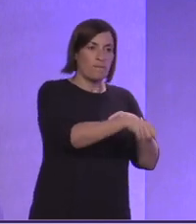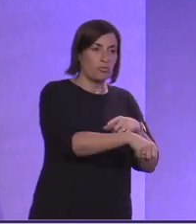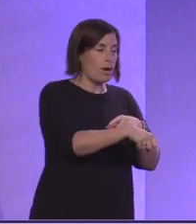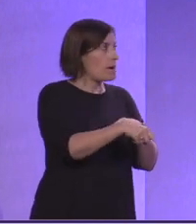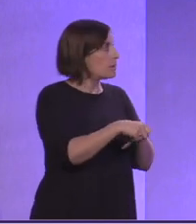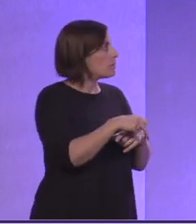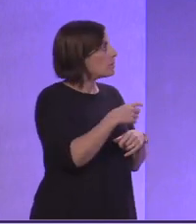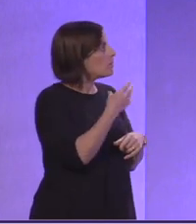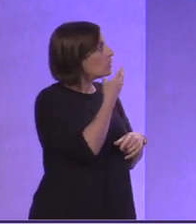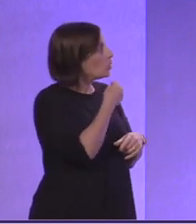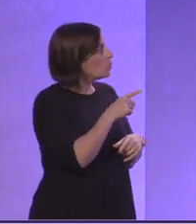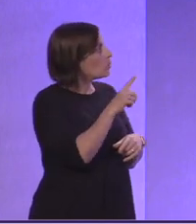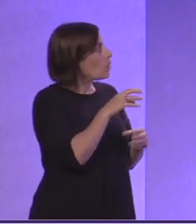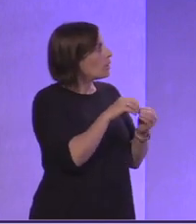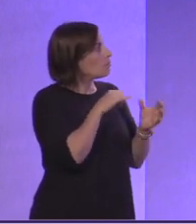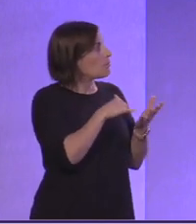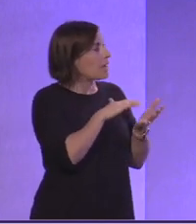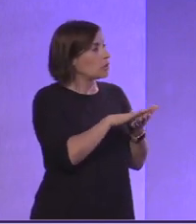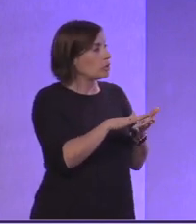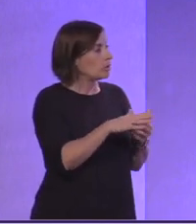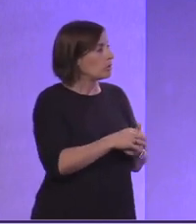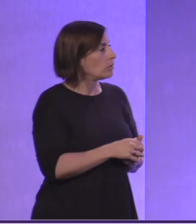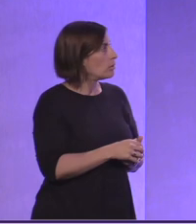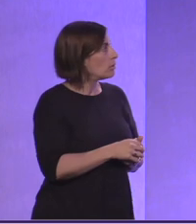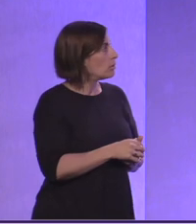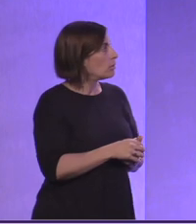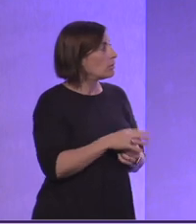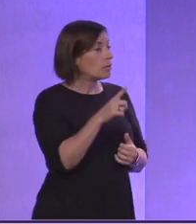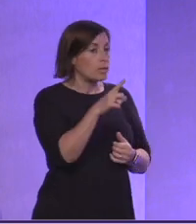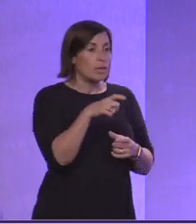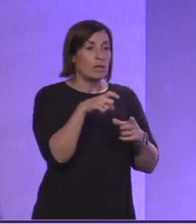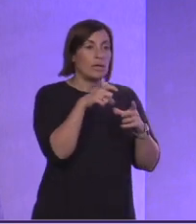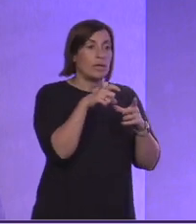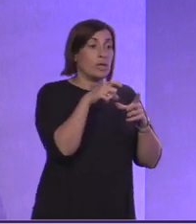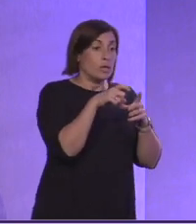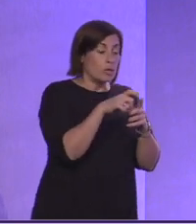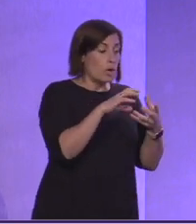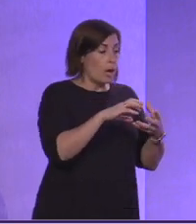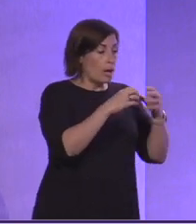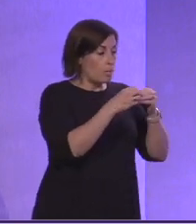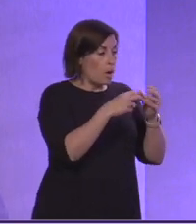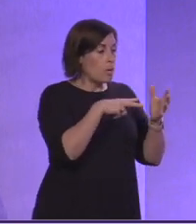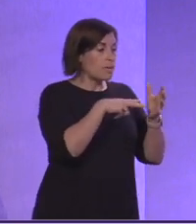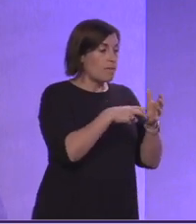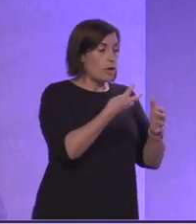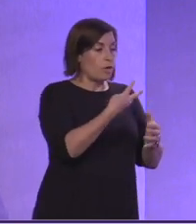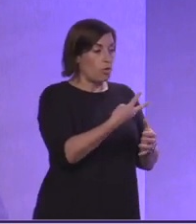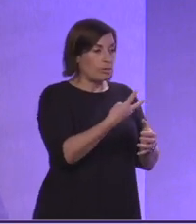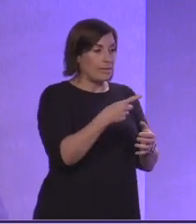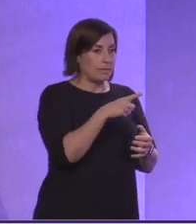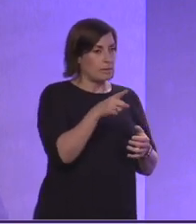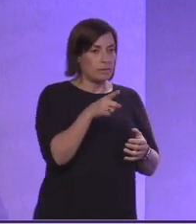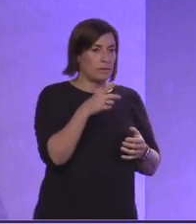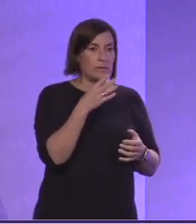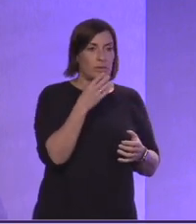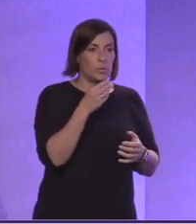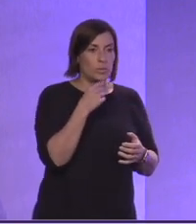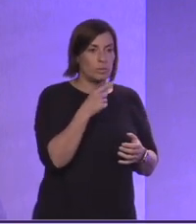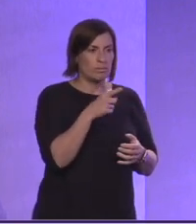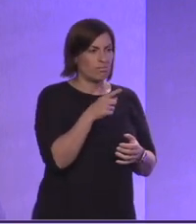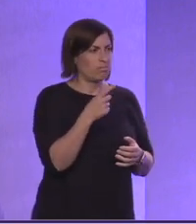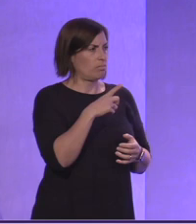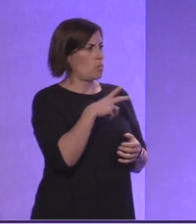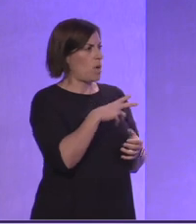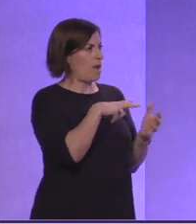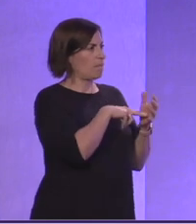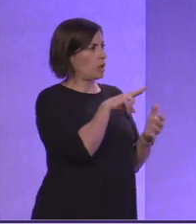Ash. Now, controversial, don't use Docker Compose version 3. Everyone says, why would I use 2? It's a downgrade. It's not. They're different